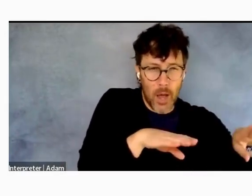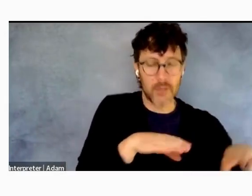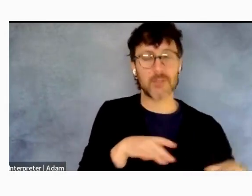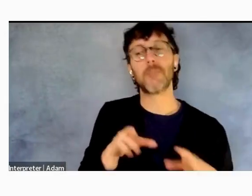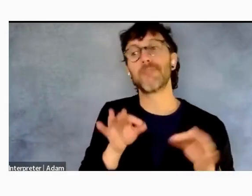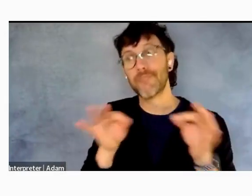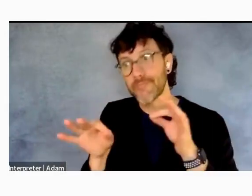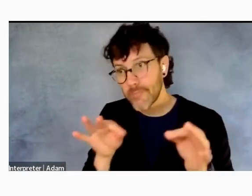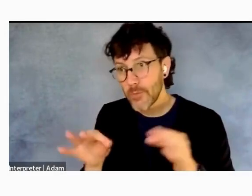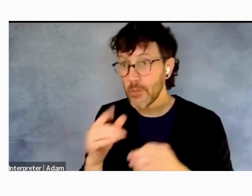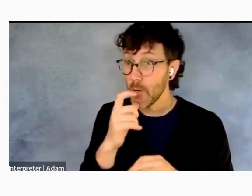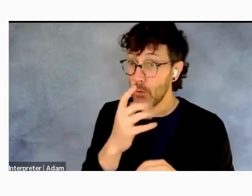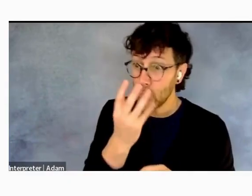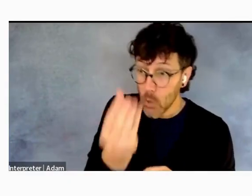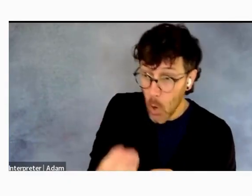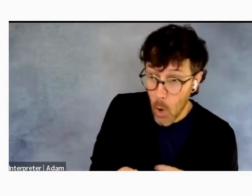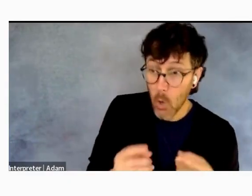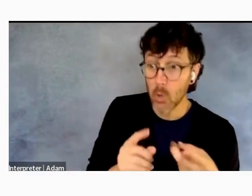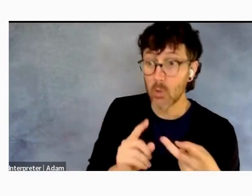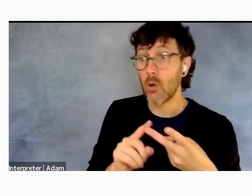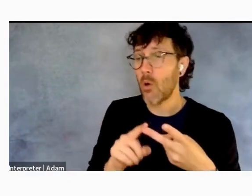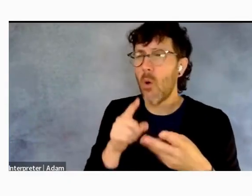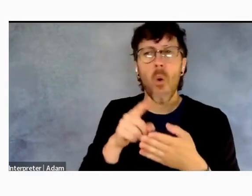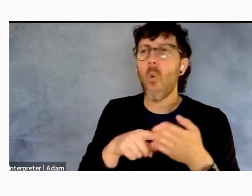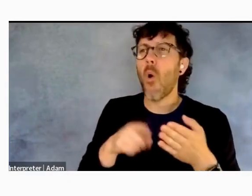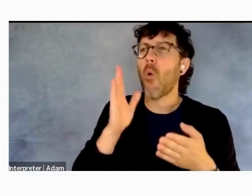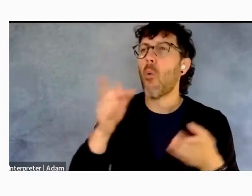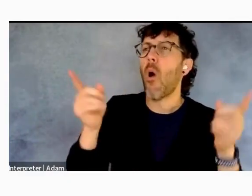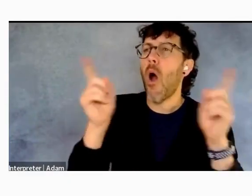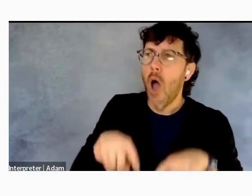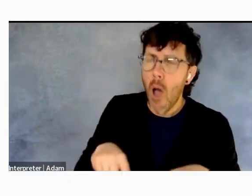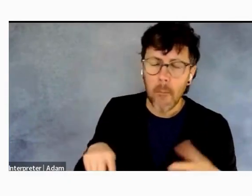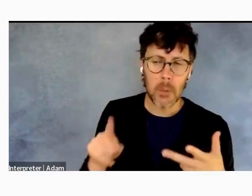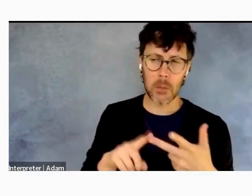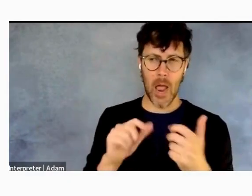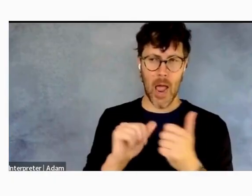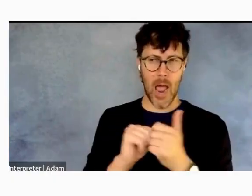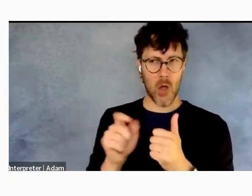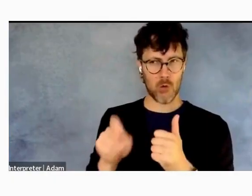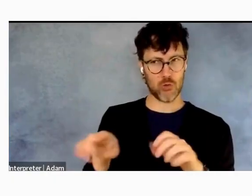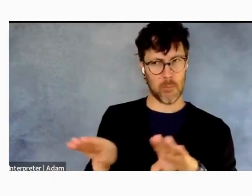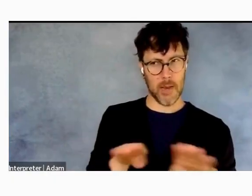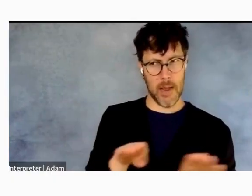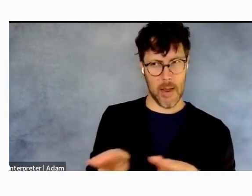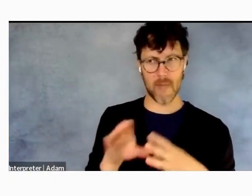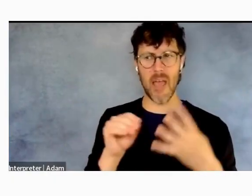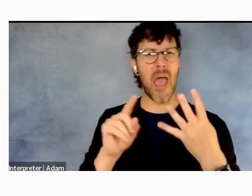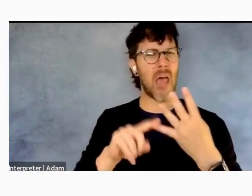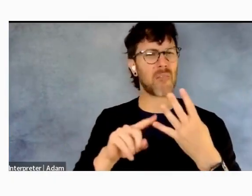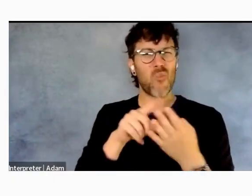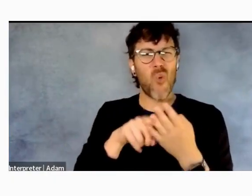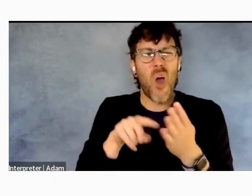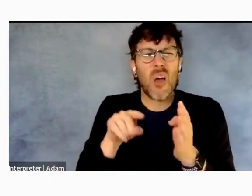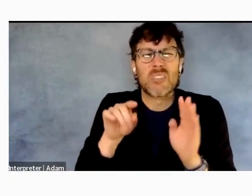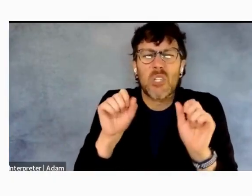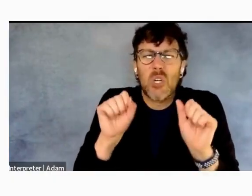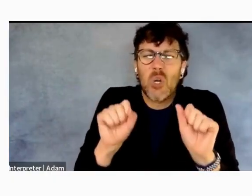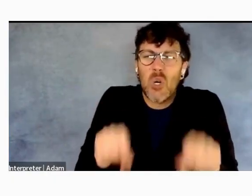what's going to happen, how we should behave and act, and what might happen within